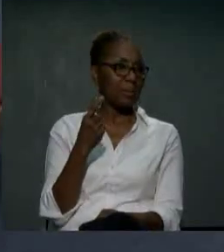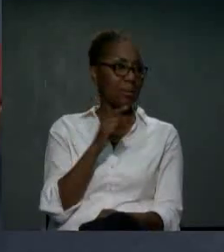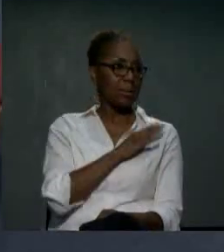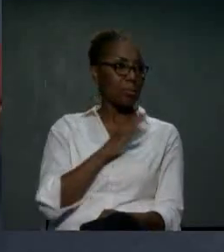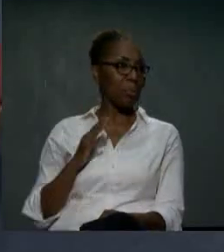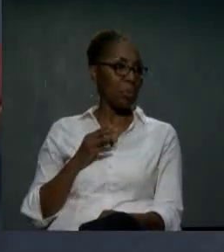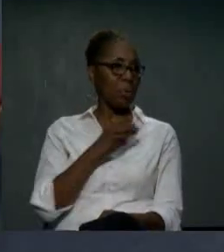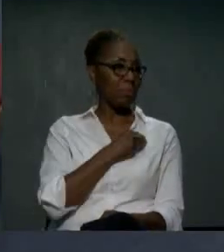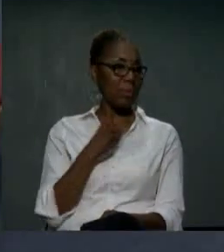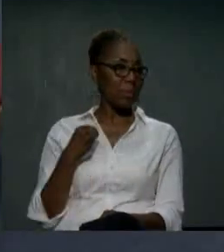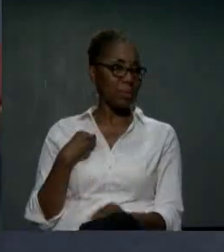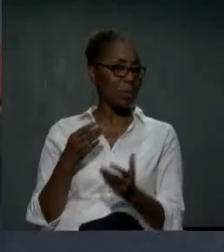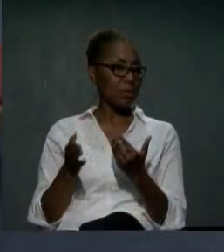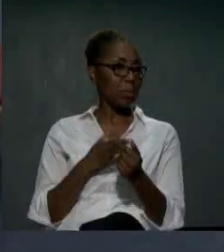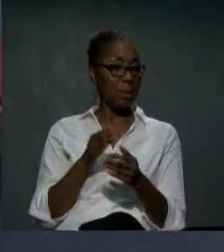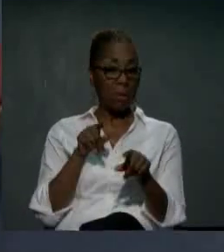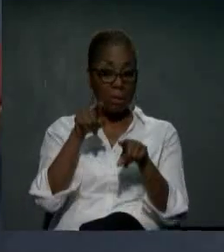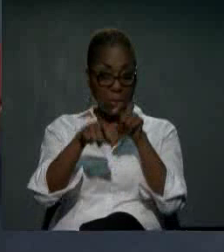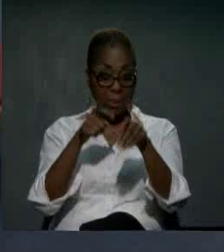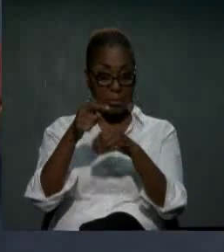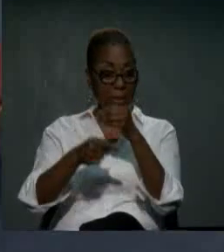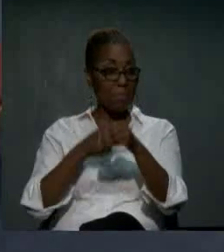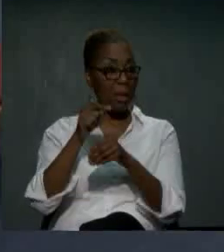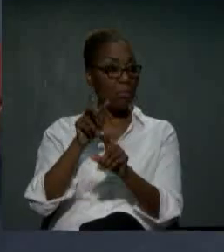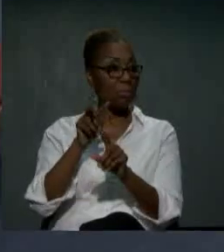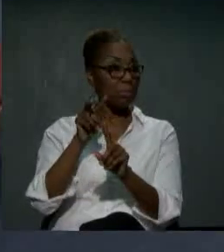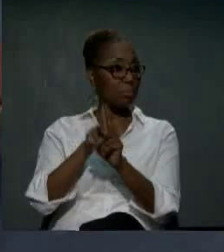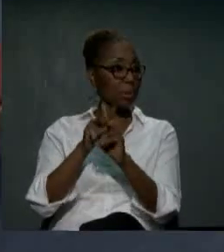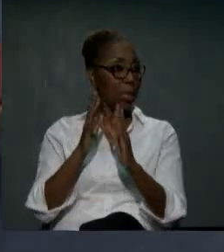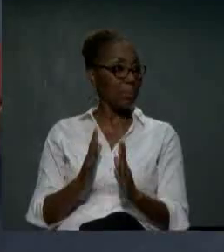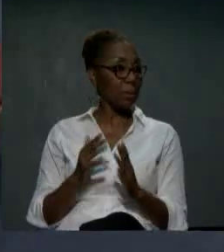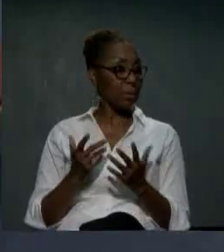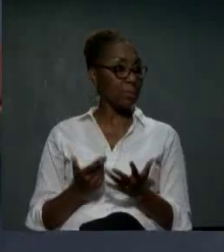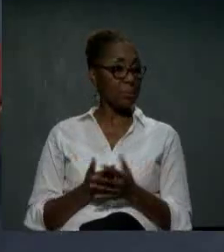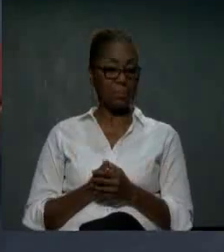from. Okay. Any questions of the applicant?